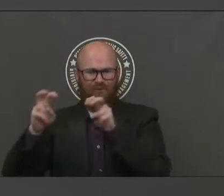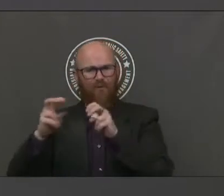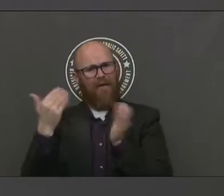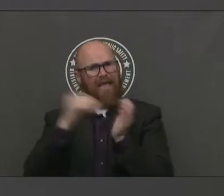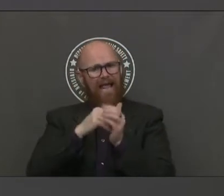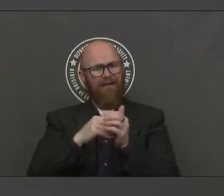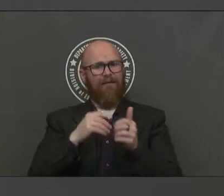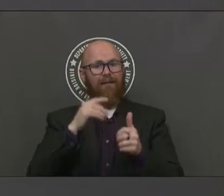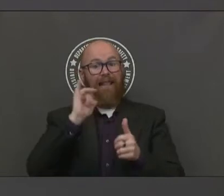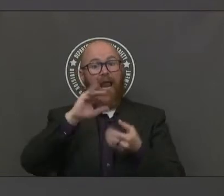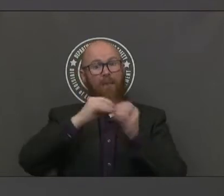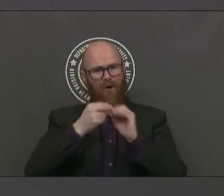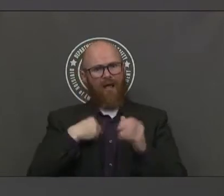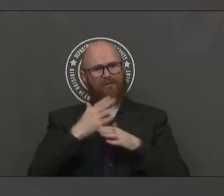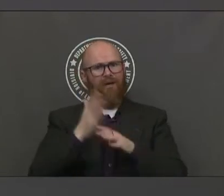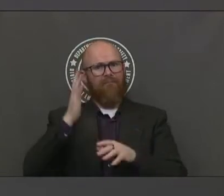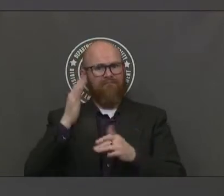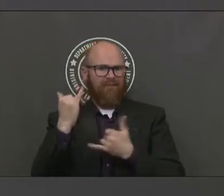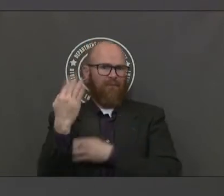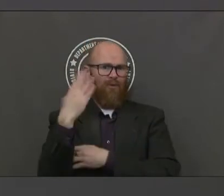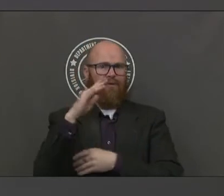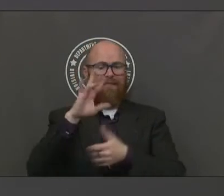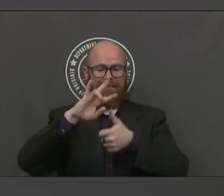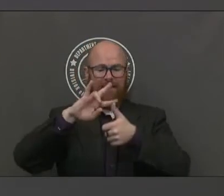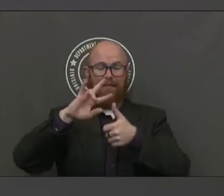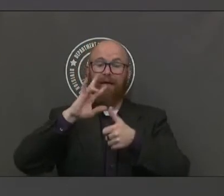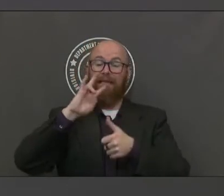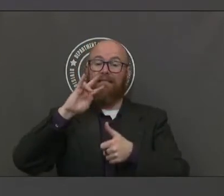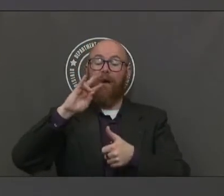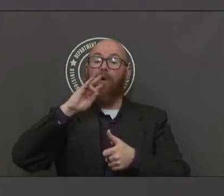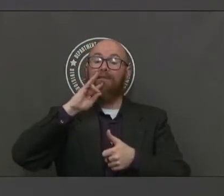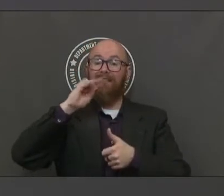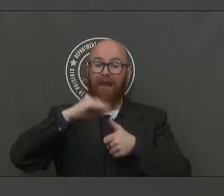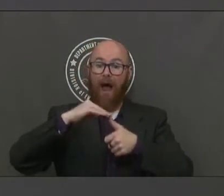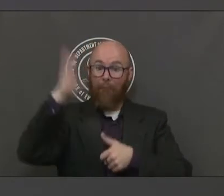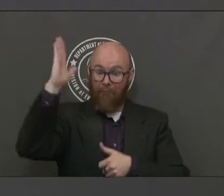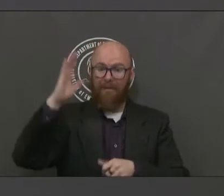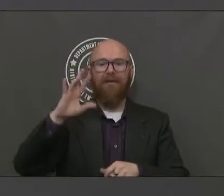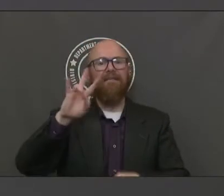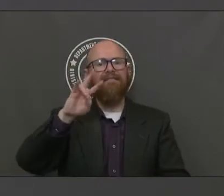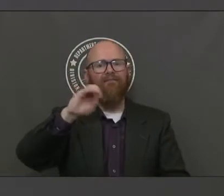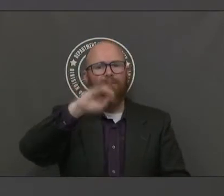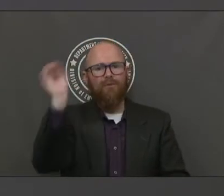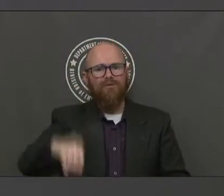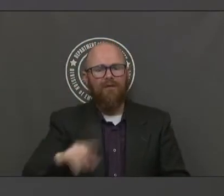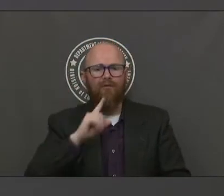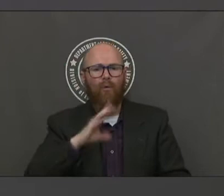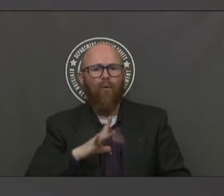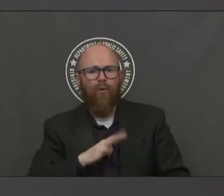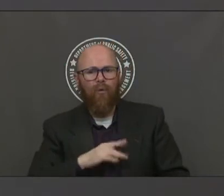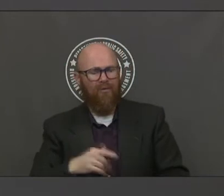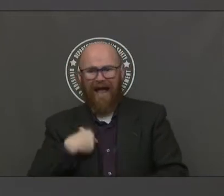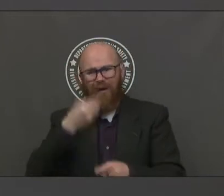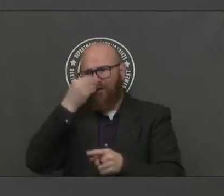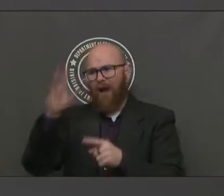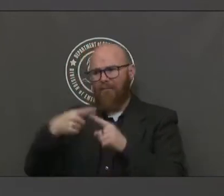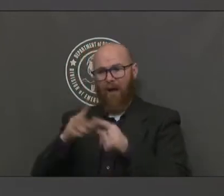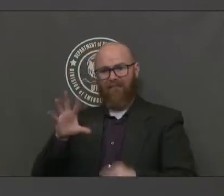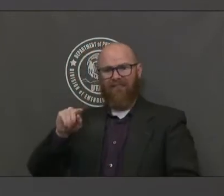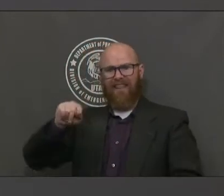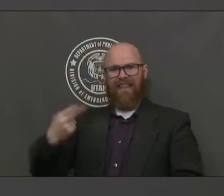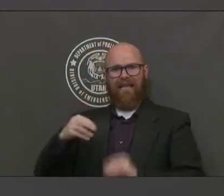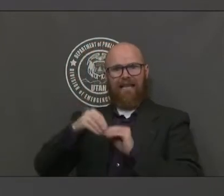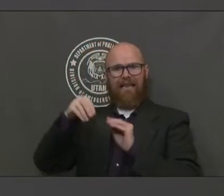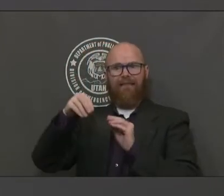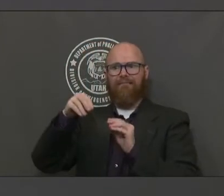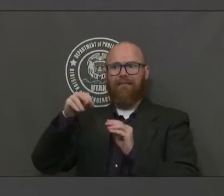70 years old and older vaccinated than having 14% versus 11% of the entire state. And this